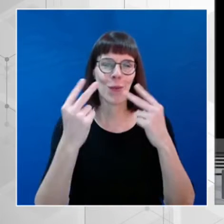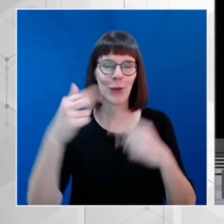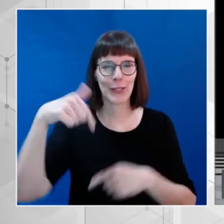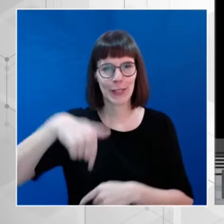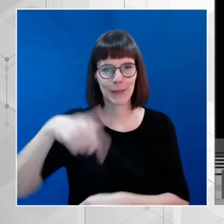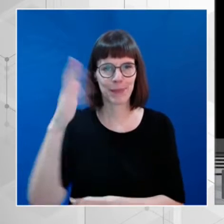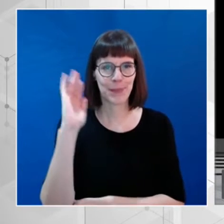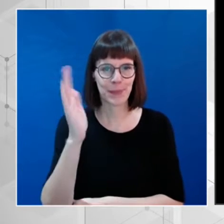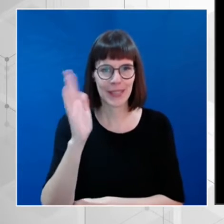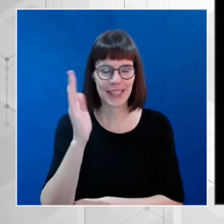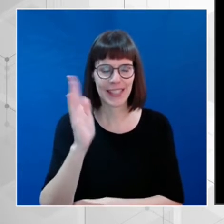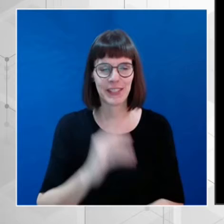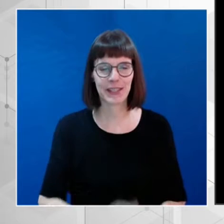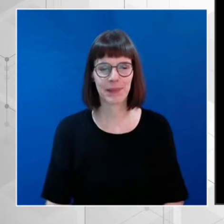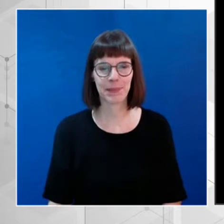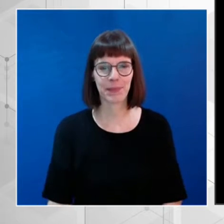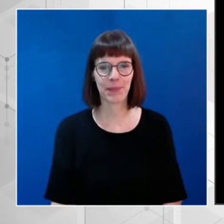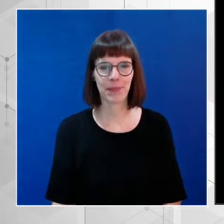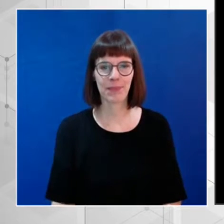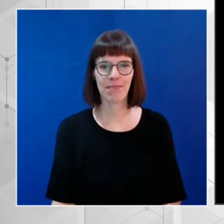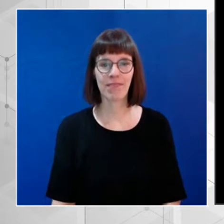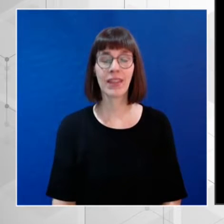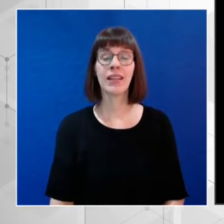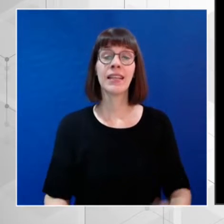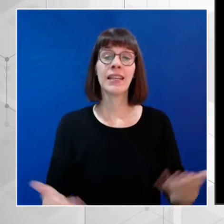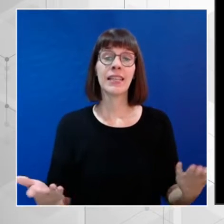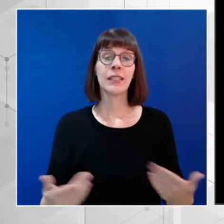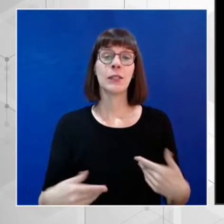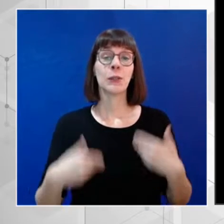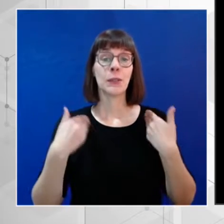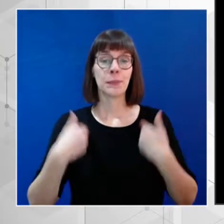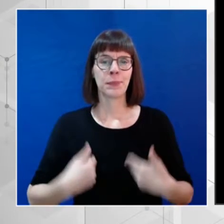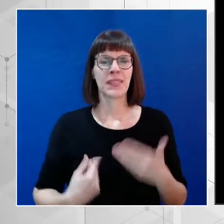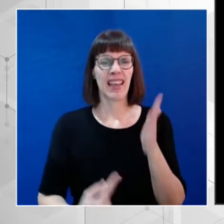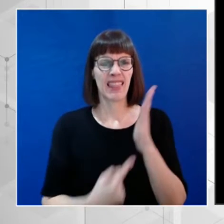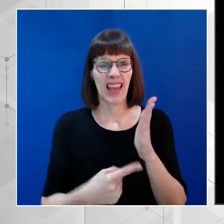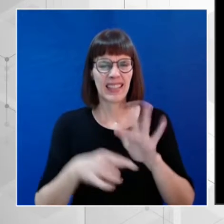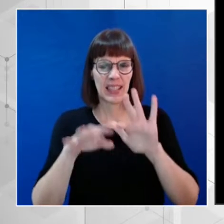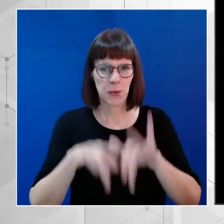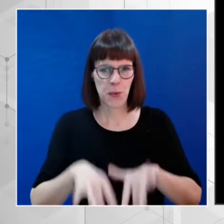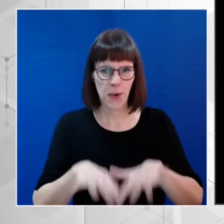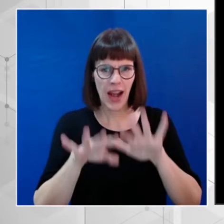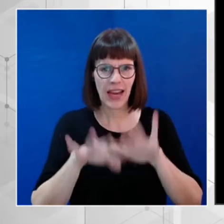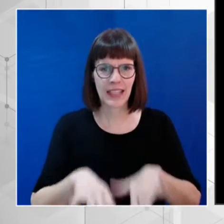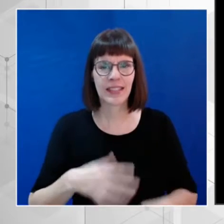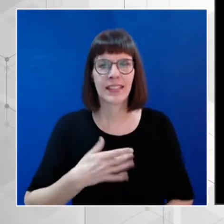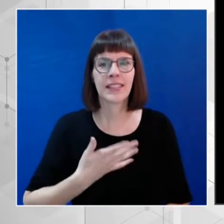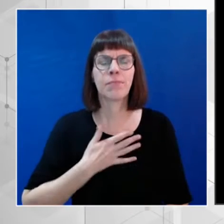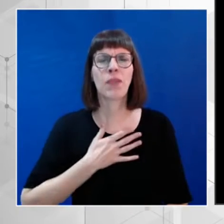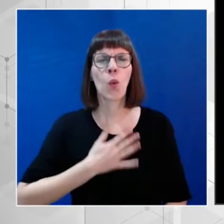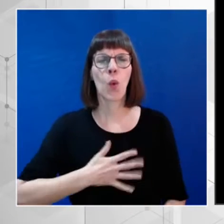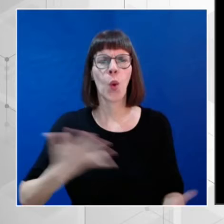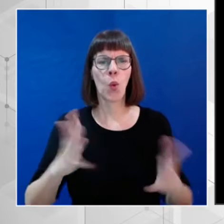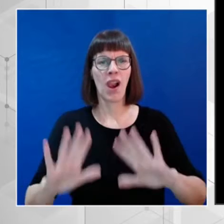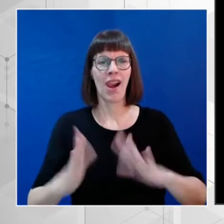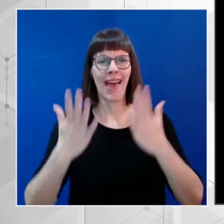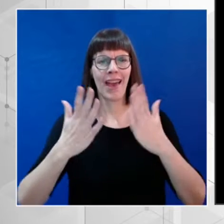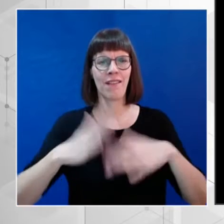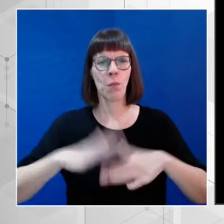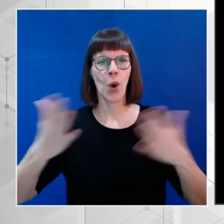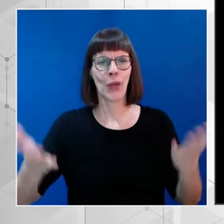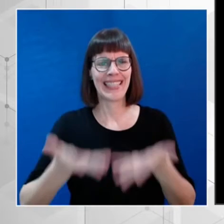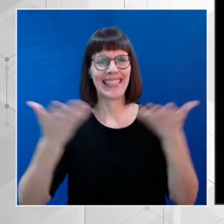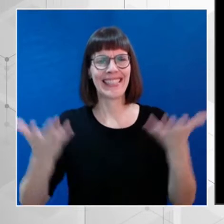So yeah, I'm a technical writer with a passion for making life simpler and easier for users.